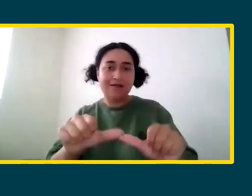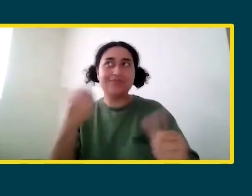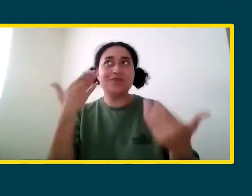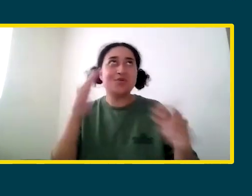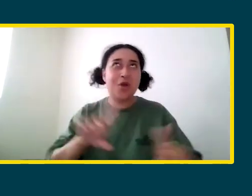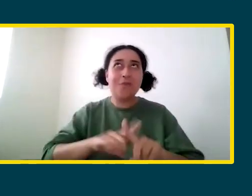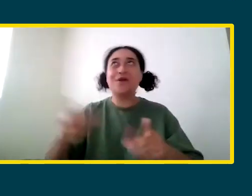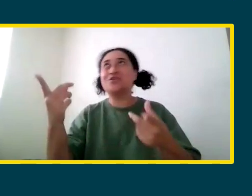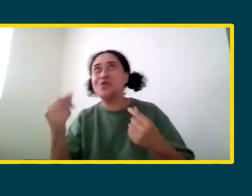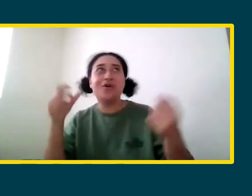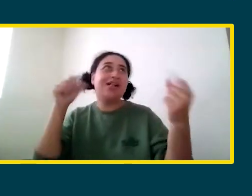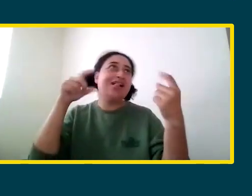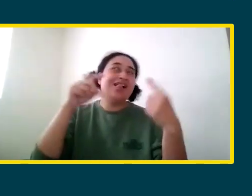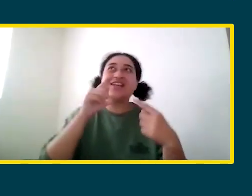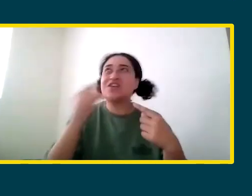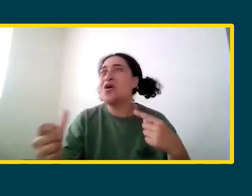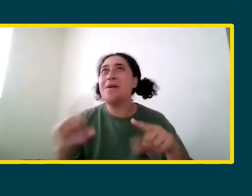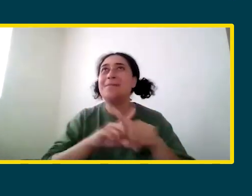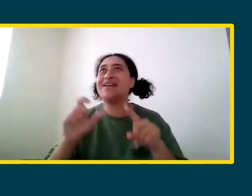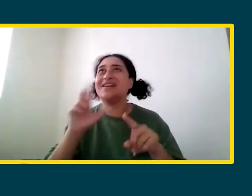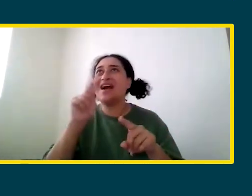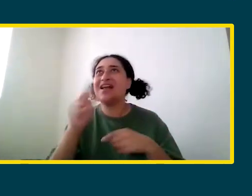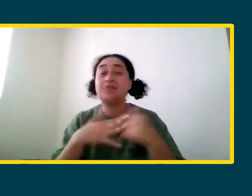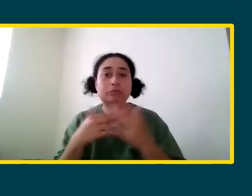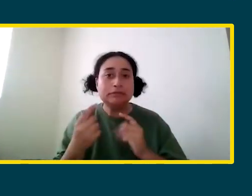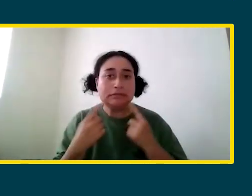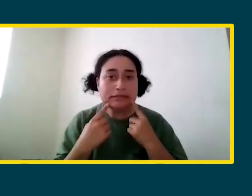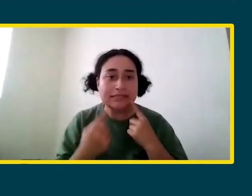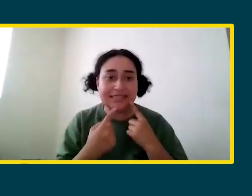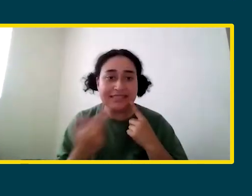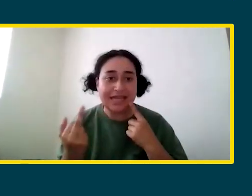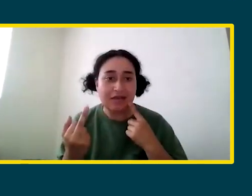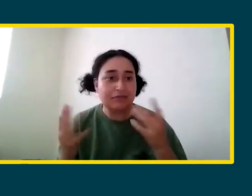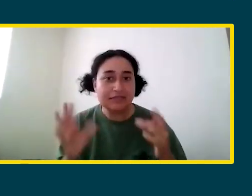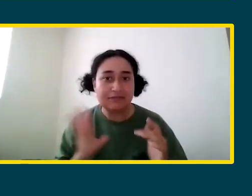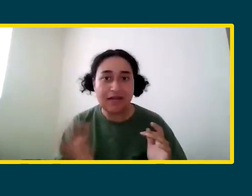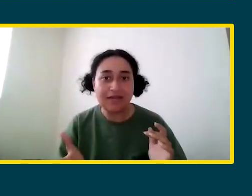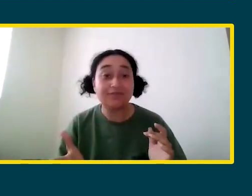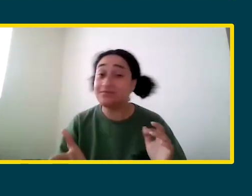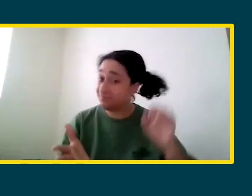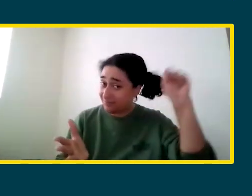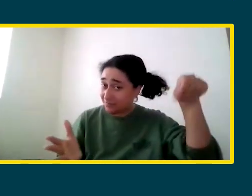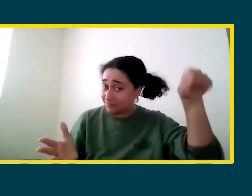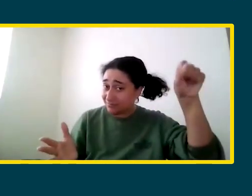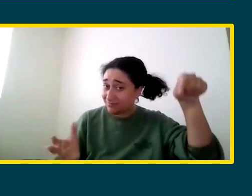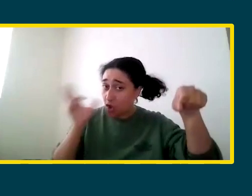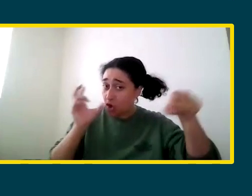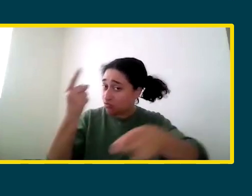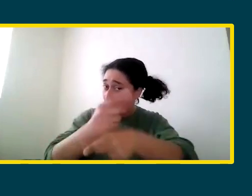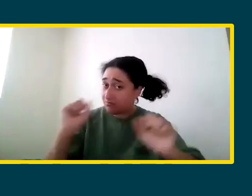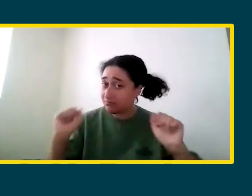but you do, but you don't, and you're just fucking uncomfortable. Oh, I swore. Is that okay? You heard in the right place. Yes. So anyways,